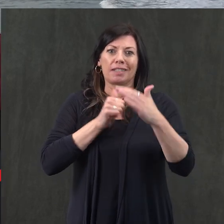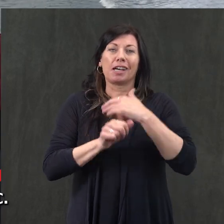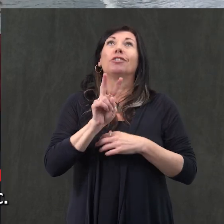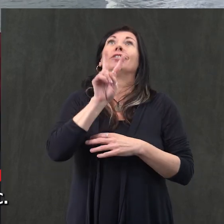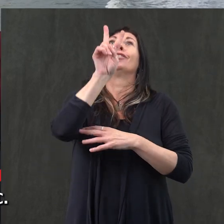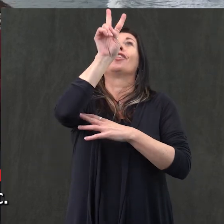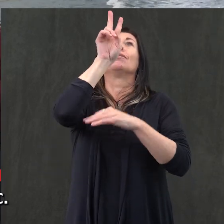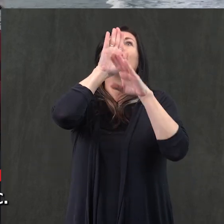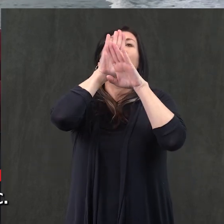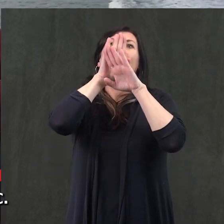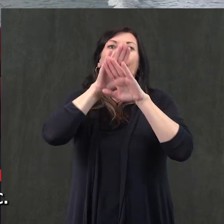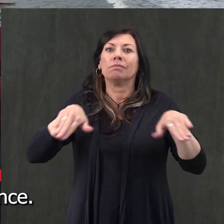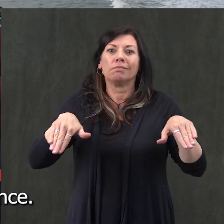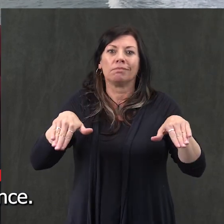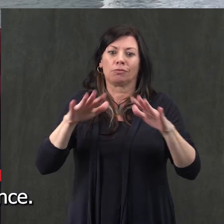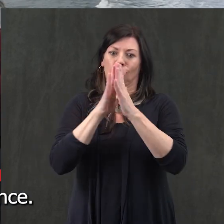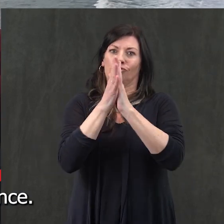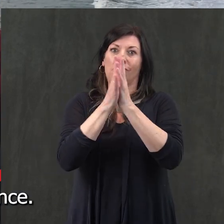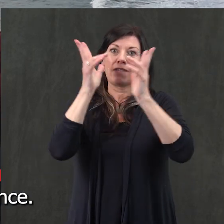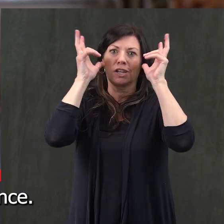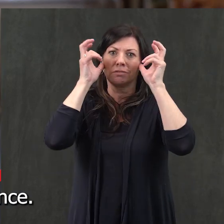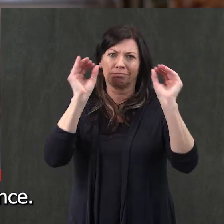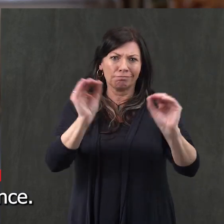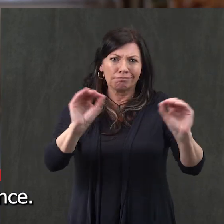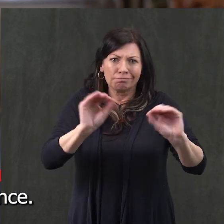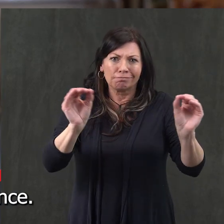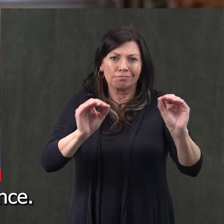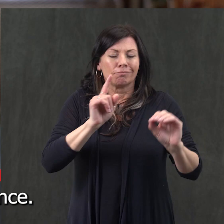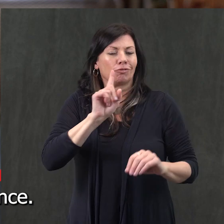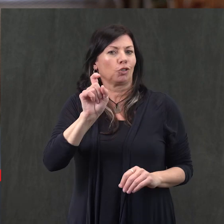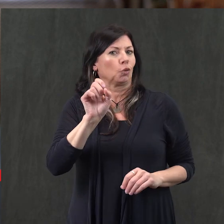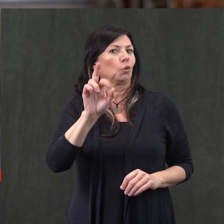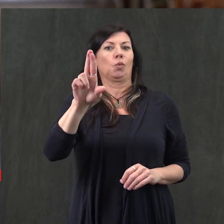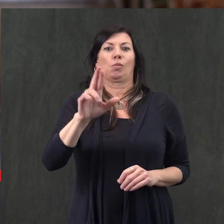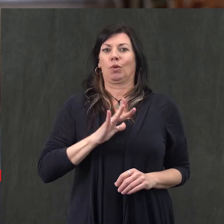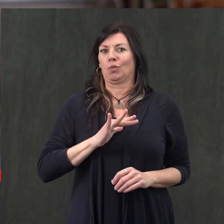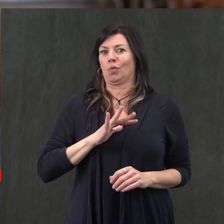the bridge. You can't hear the traffic. So it was a super cool experience.